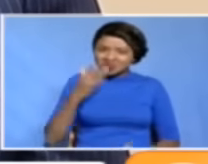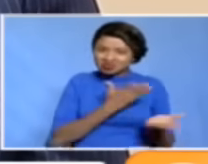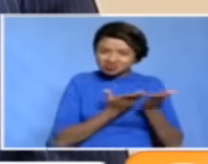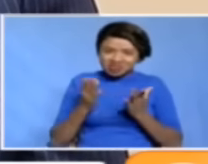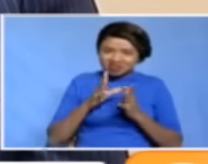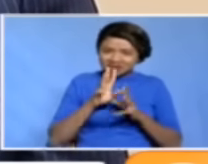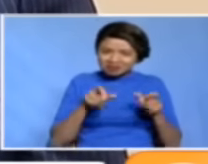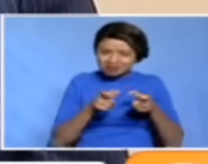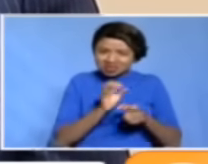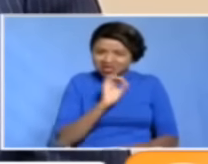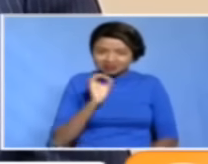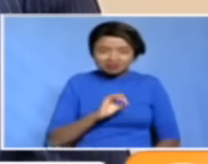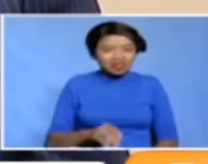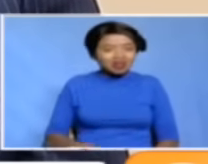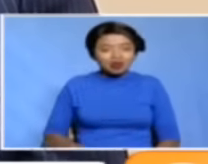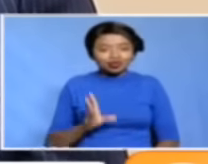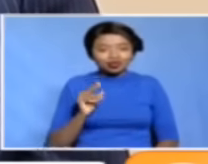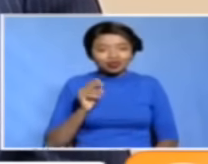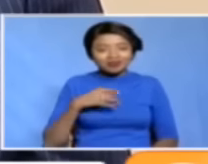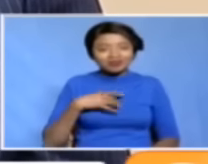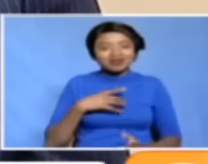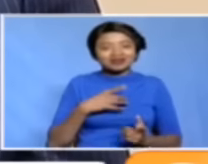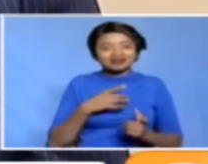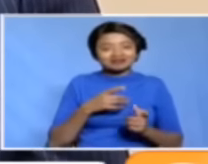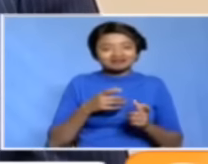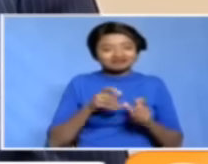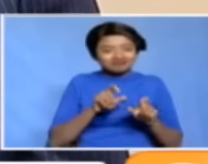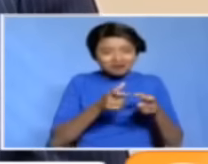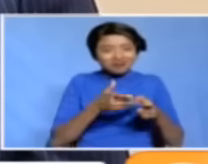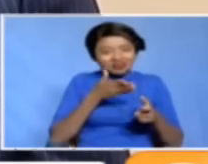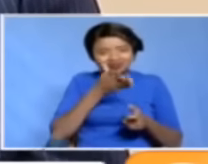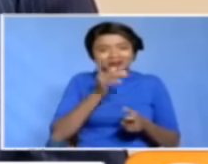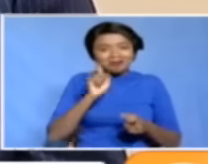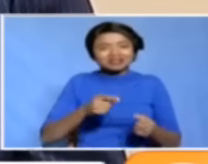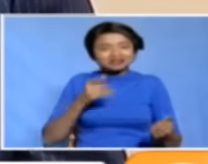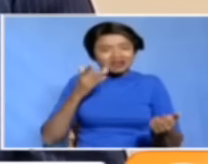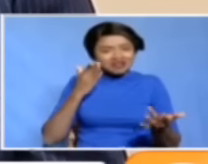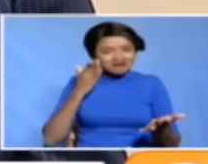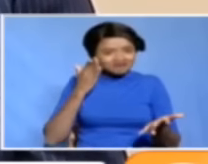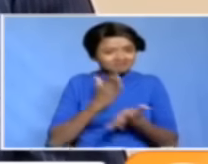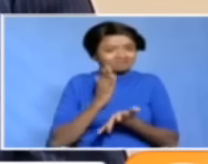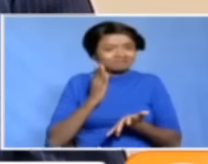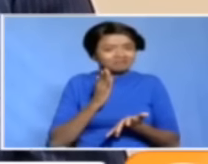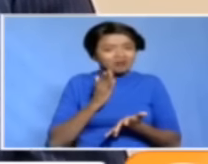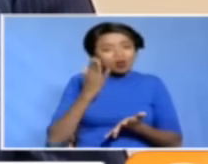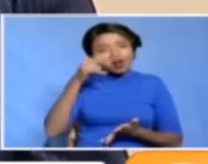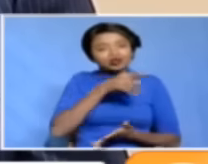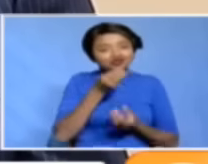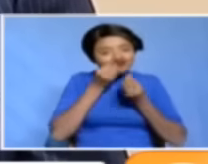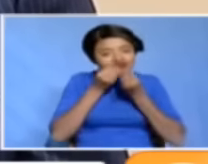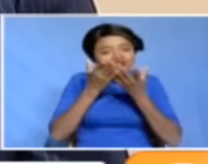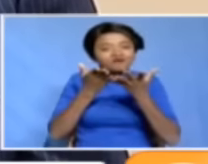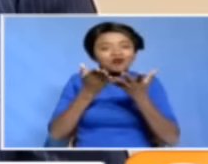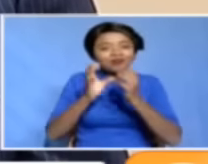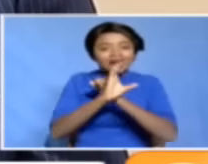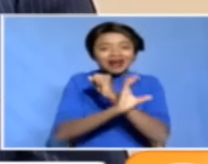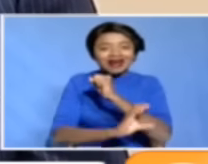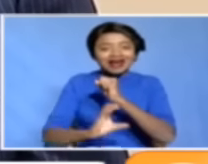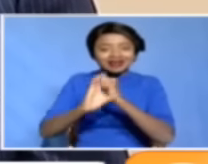I cherish the media, but the media must be responsible and must be factual. Because, you know, you inform the country.